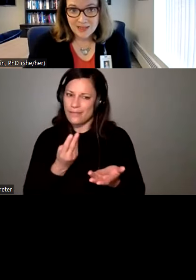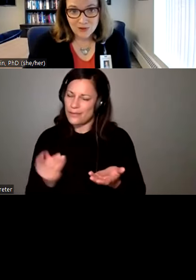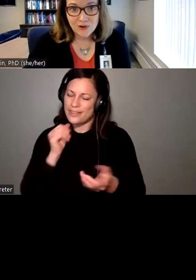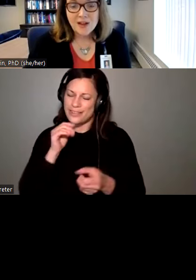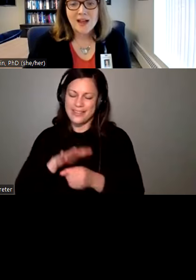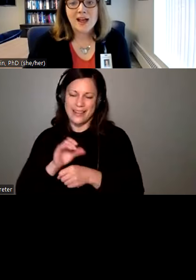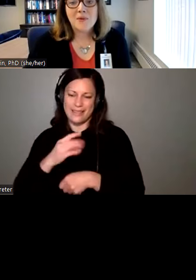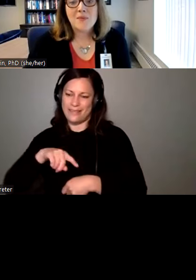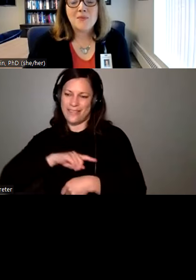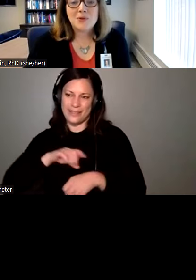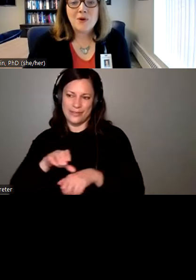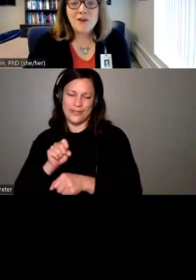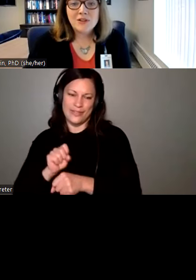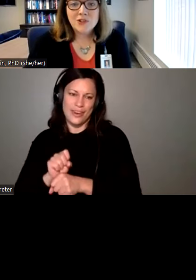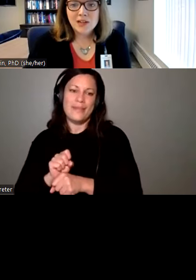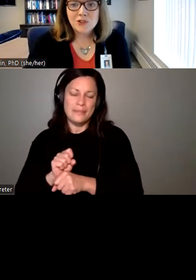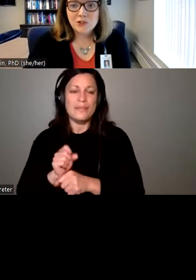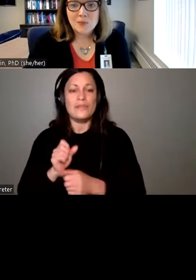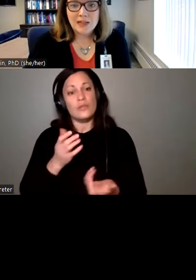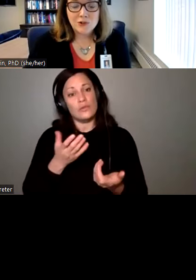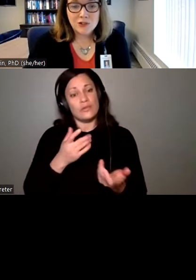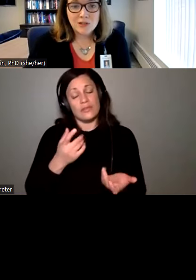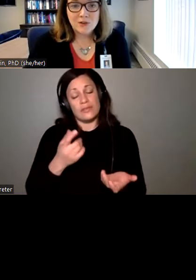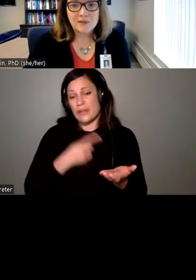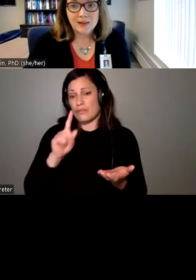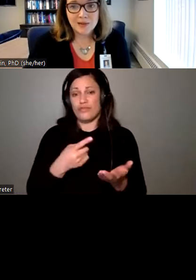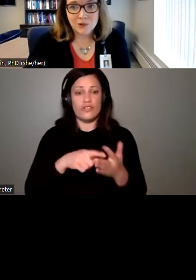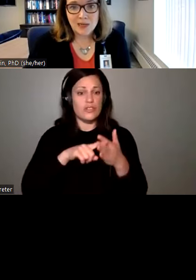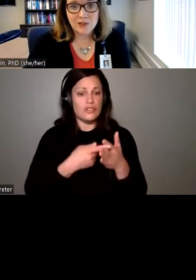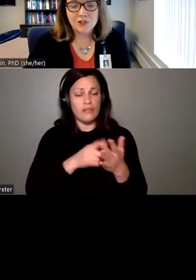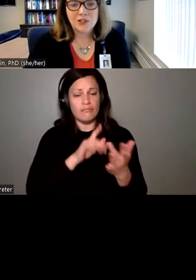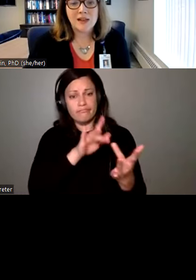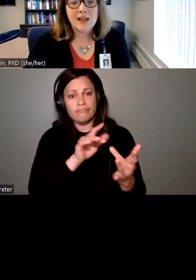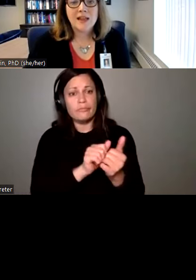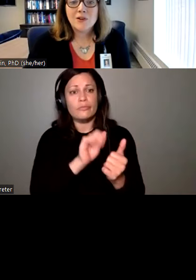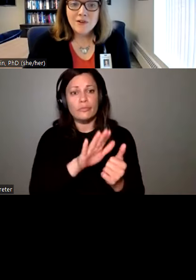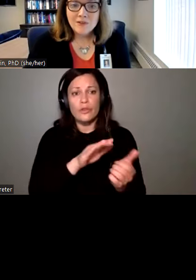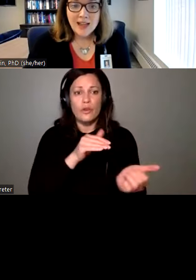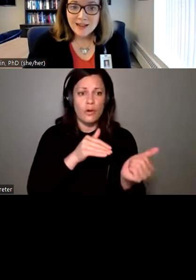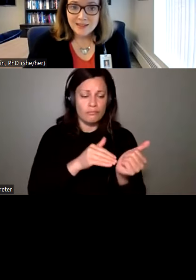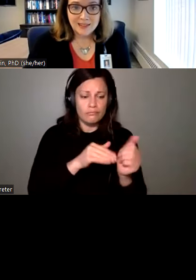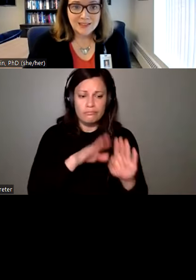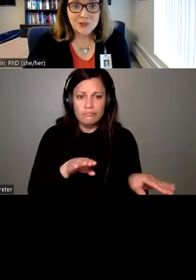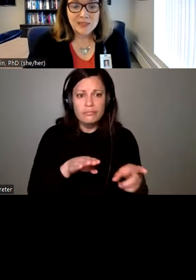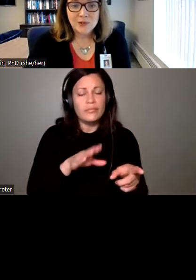of us either. So often starting with just your pediatrician or a developmental pediatrician, they're often excellent at doing sort of